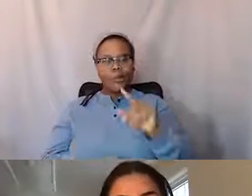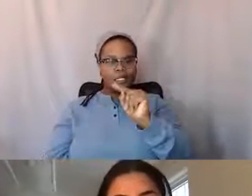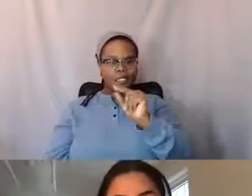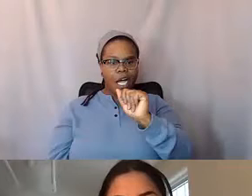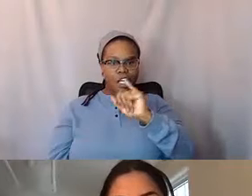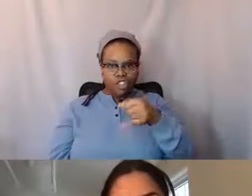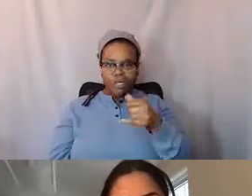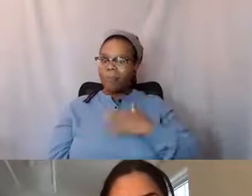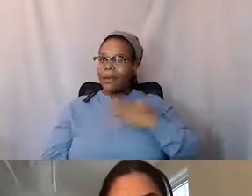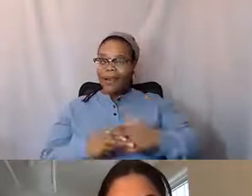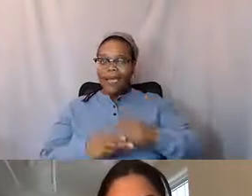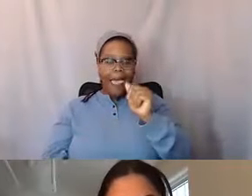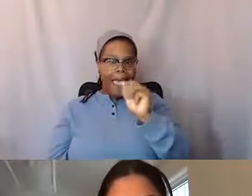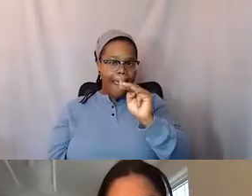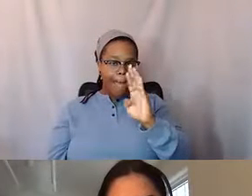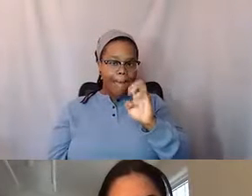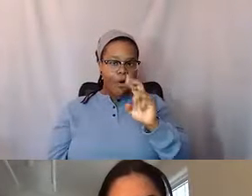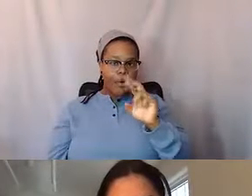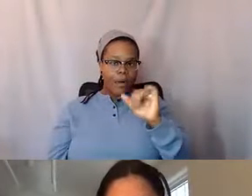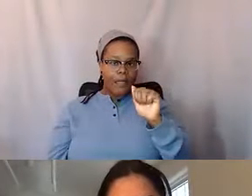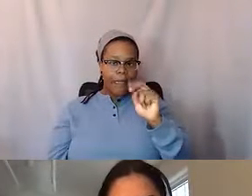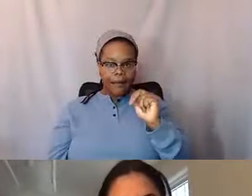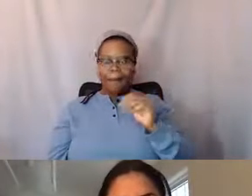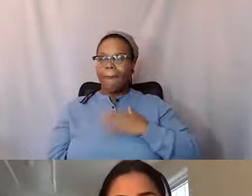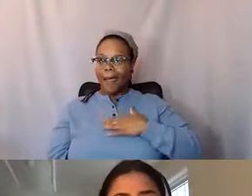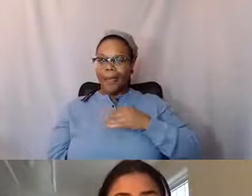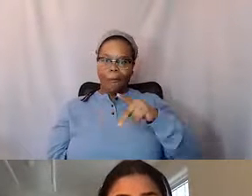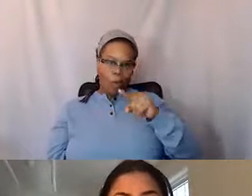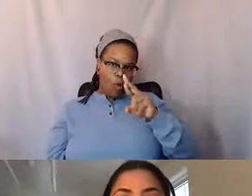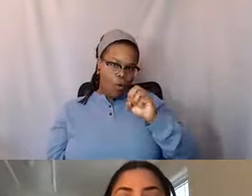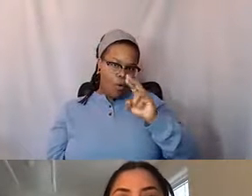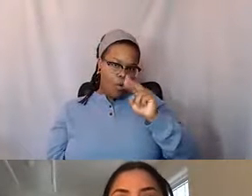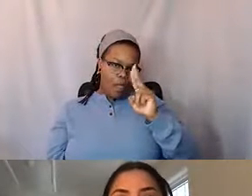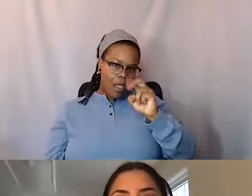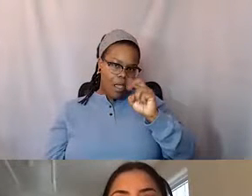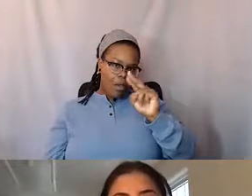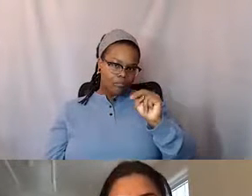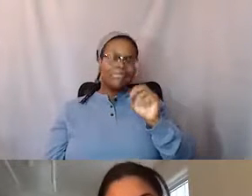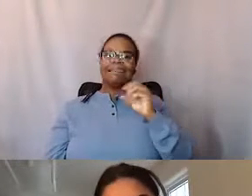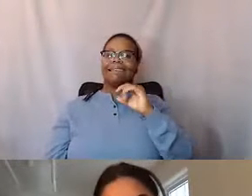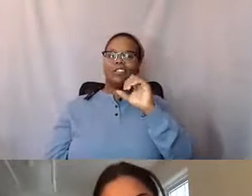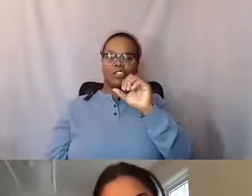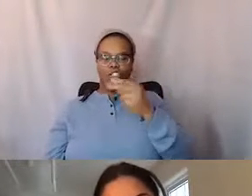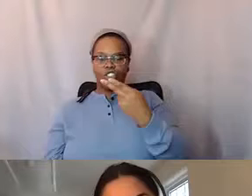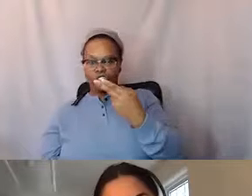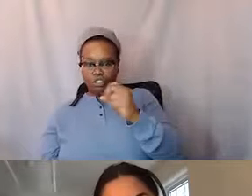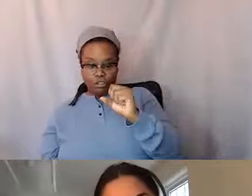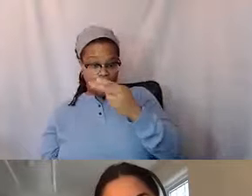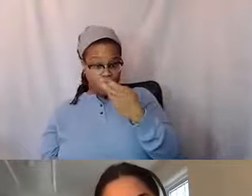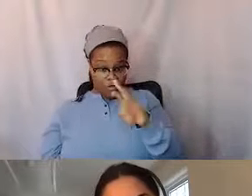My name is Ambareen Al-Khadr, and my pronouns are she and her. I am originally from New